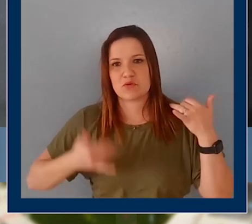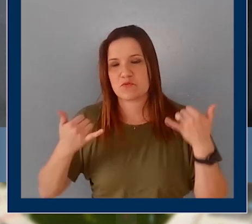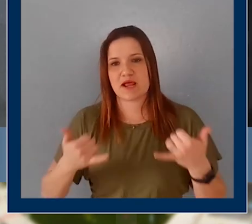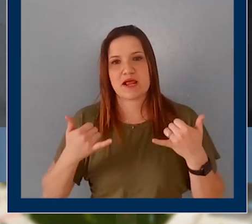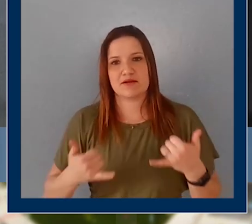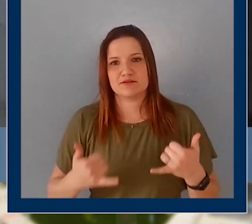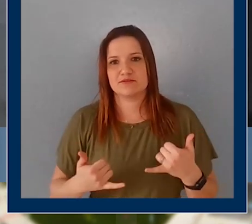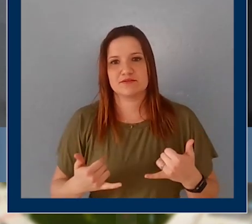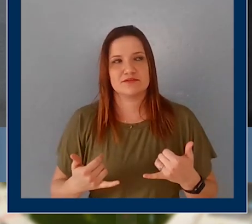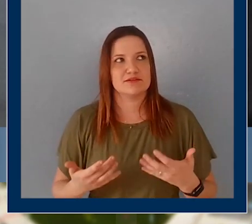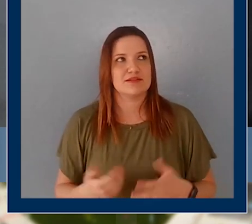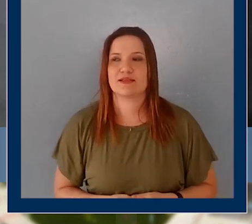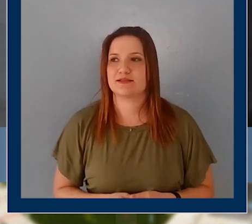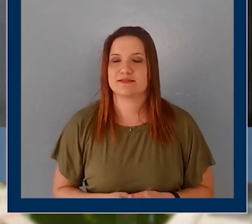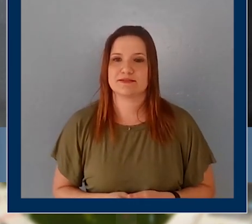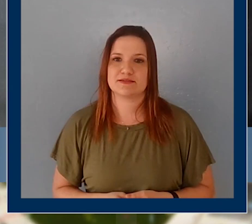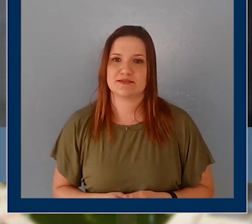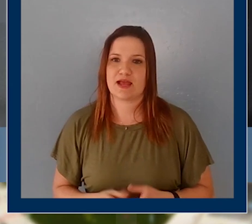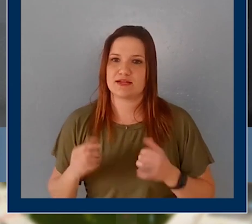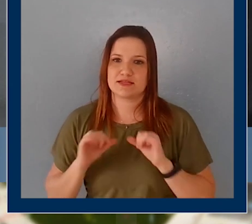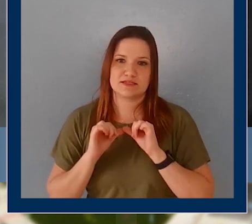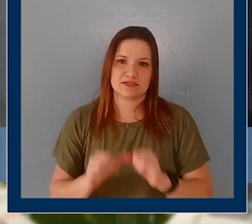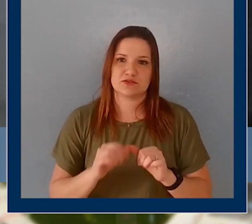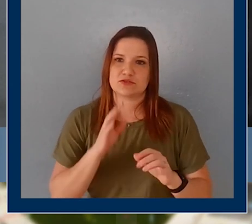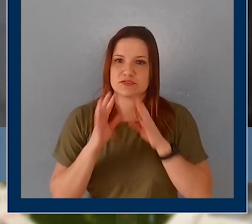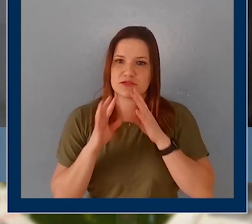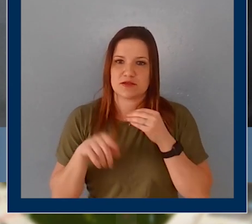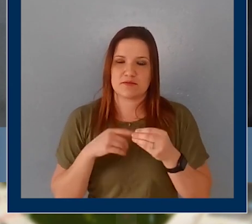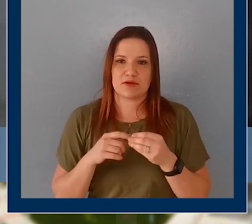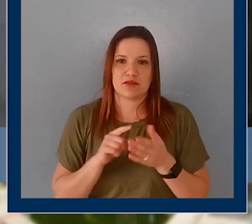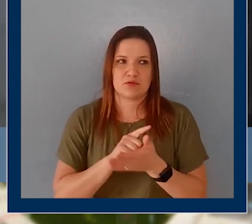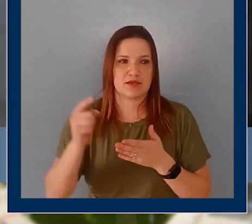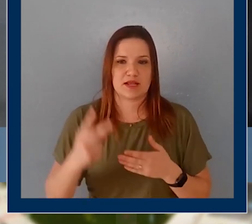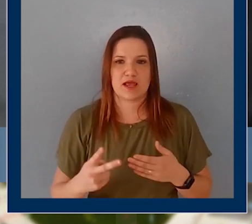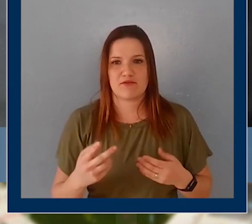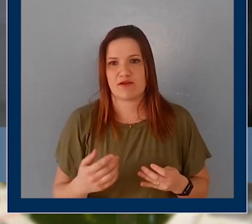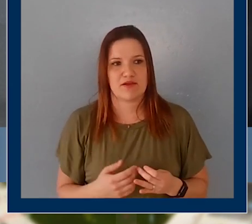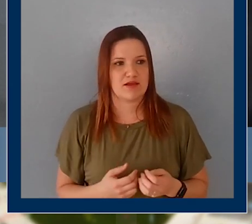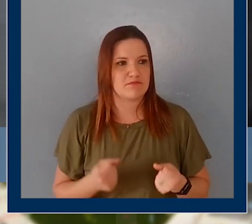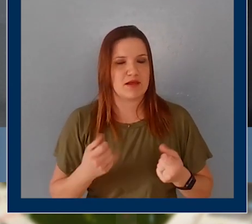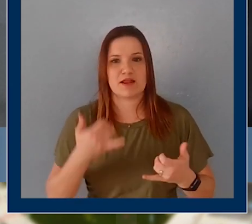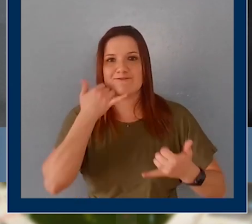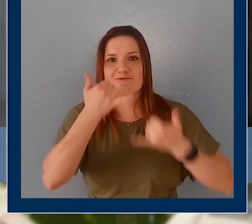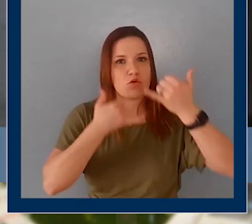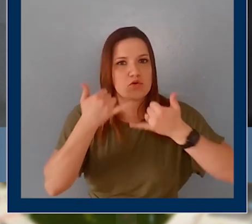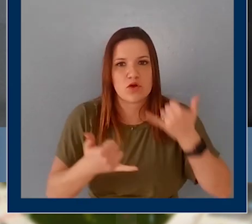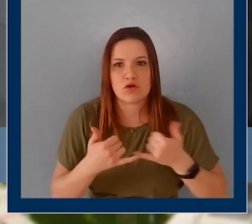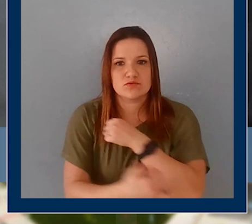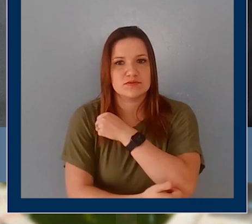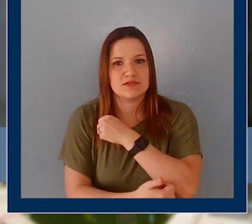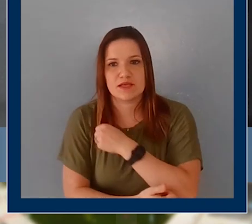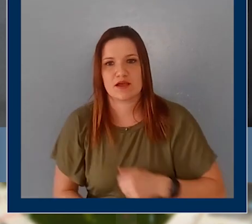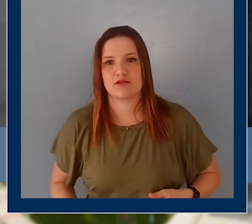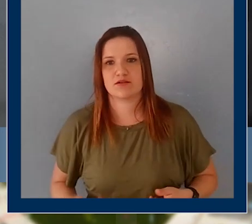number of vaccinations. Okay. Yes. And I know this is probably one of the most frustrating areas right